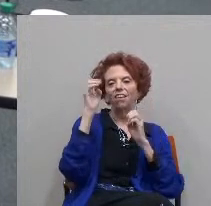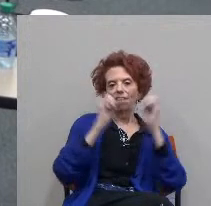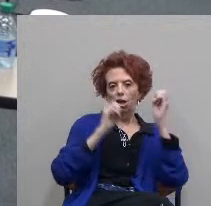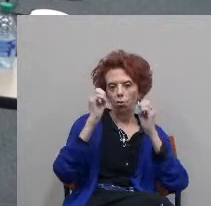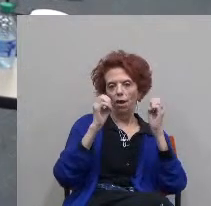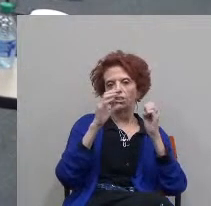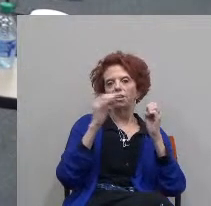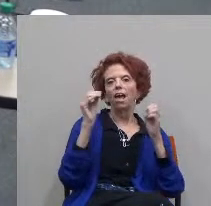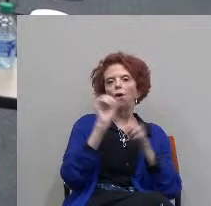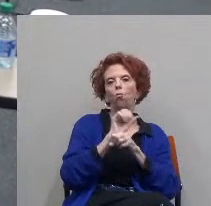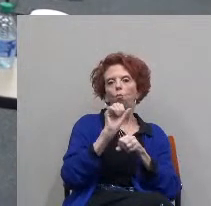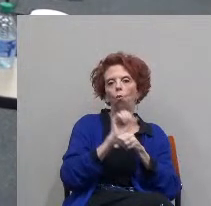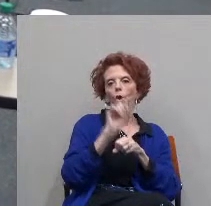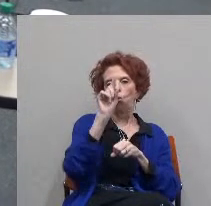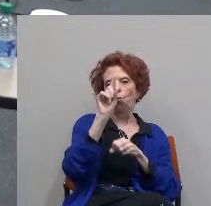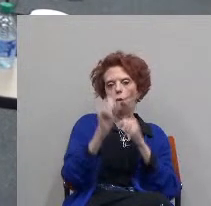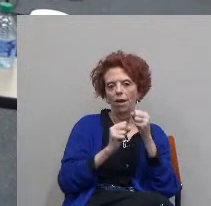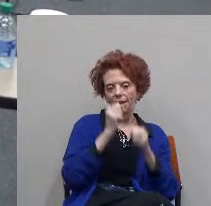year in